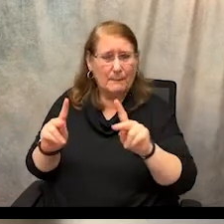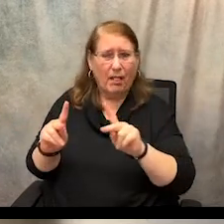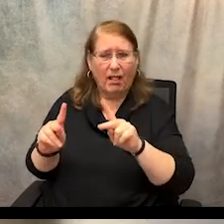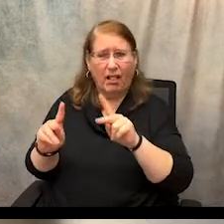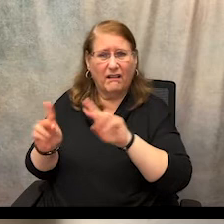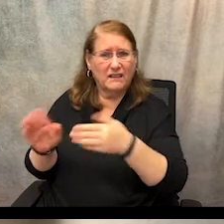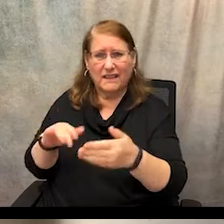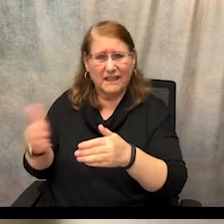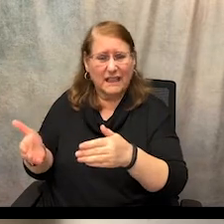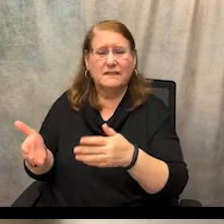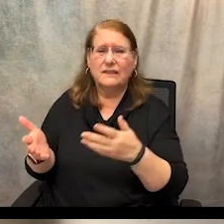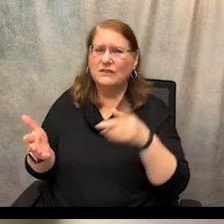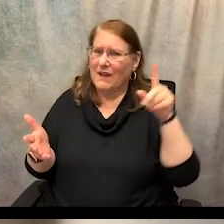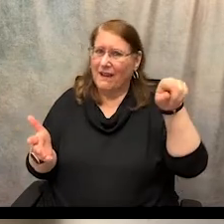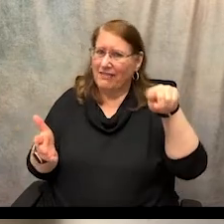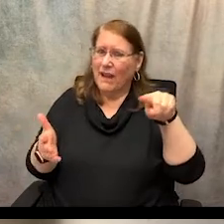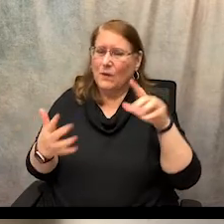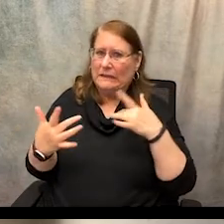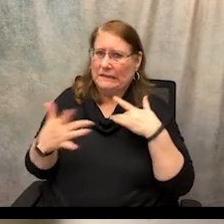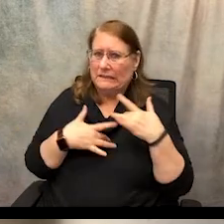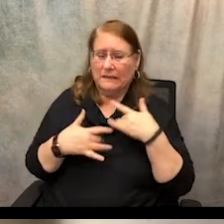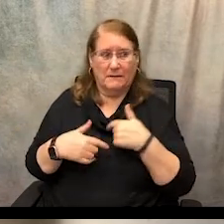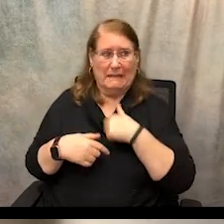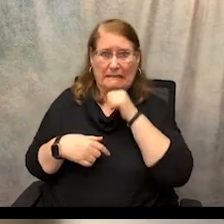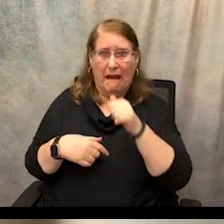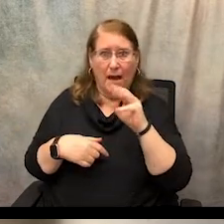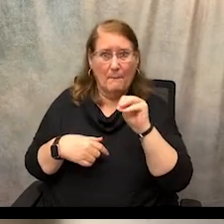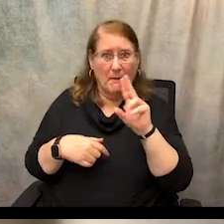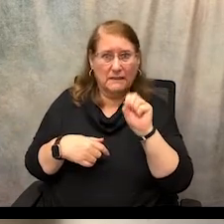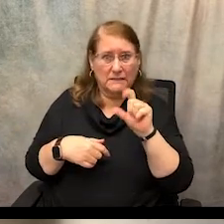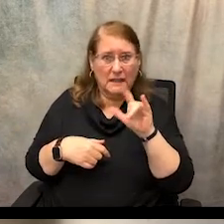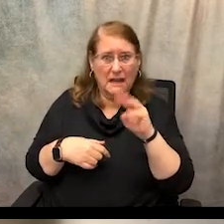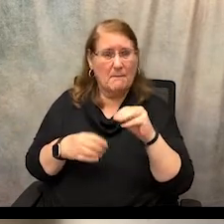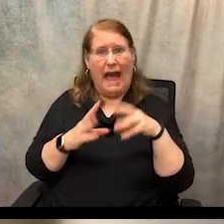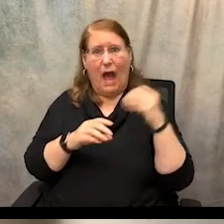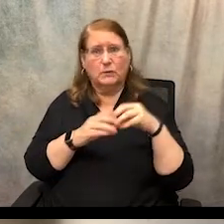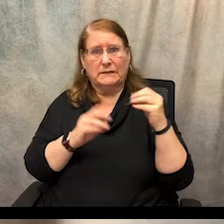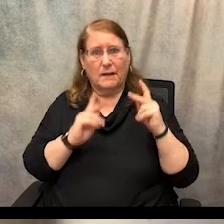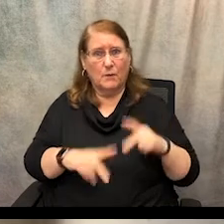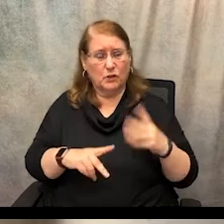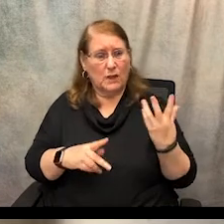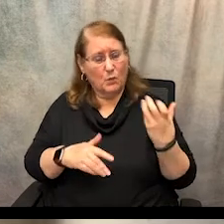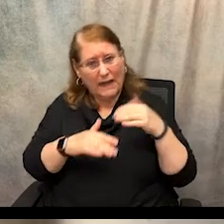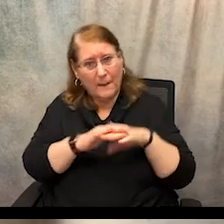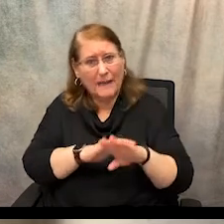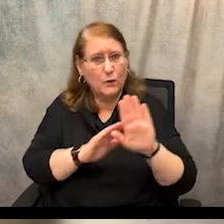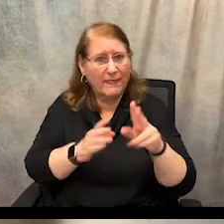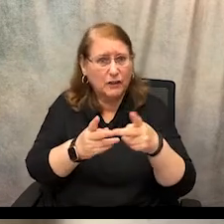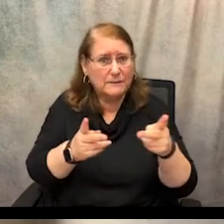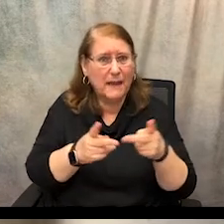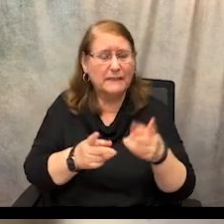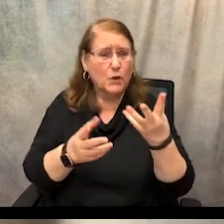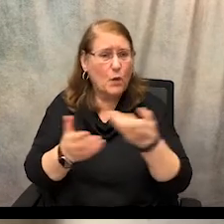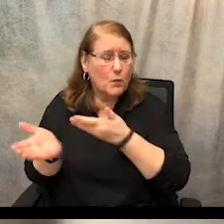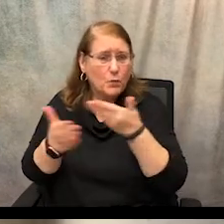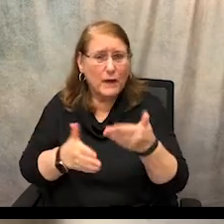about some outsider, some non-Muslim coming into their space and wanting to bring a camera. And the